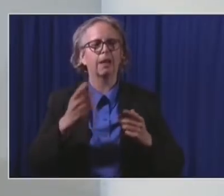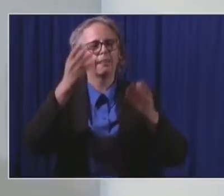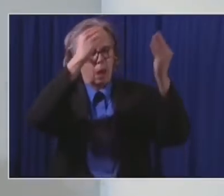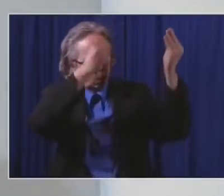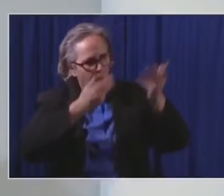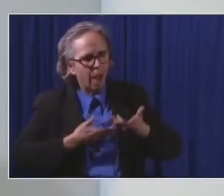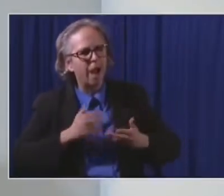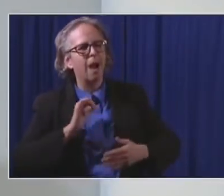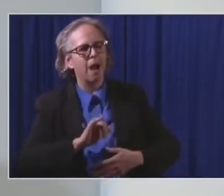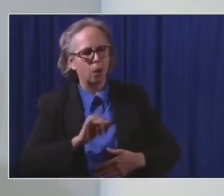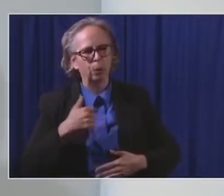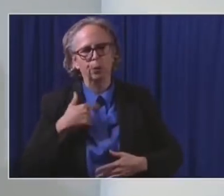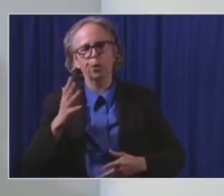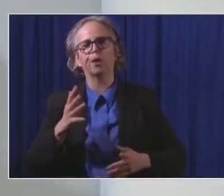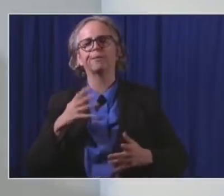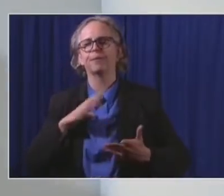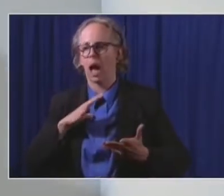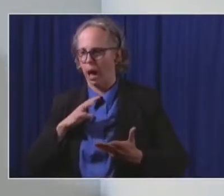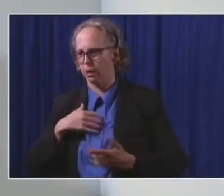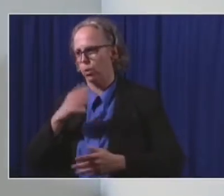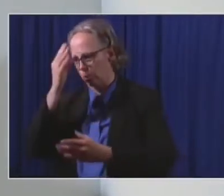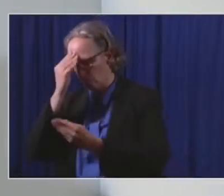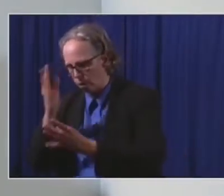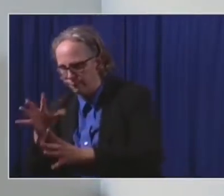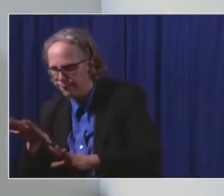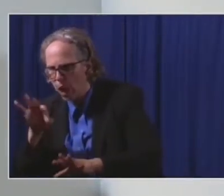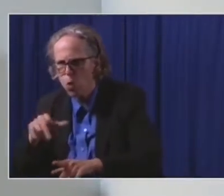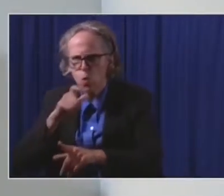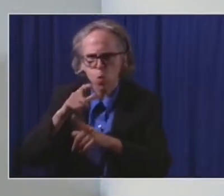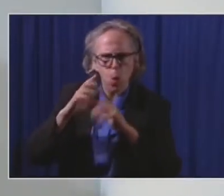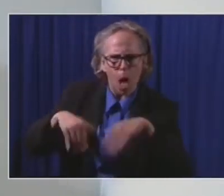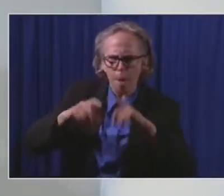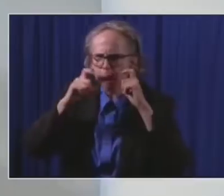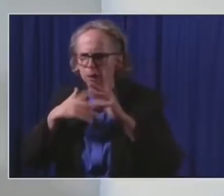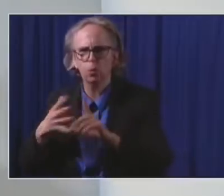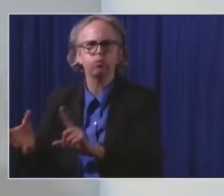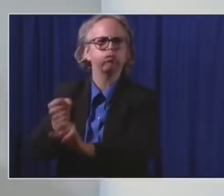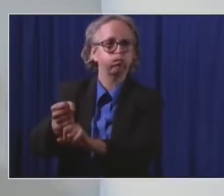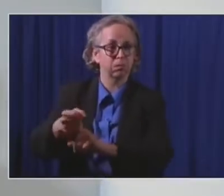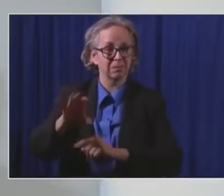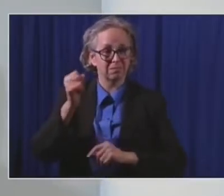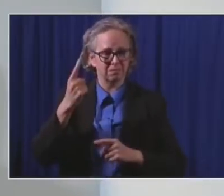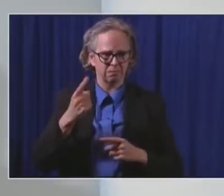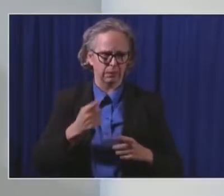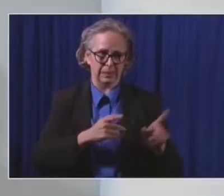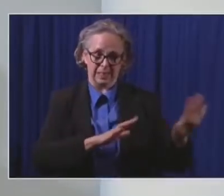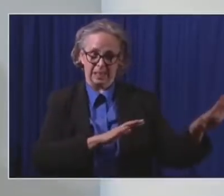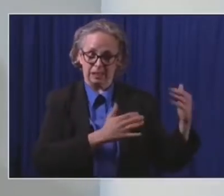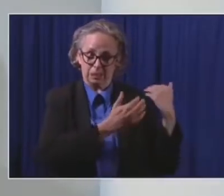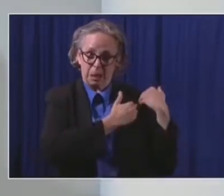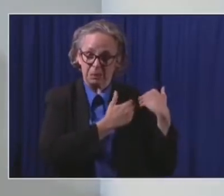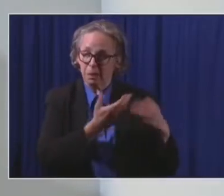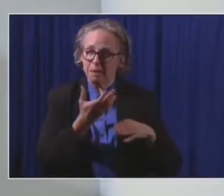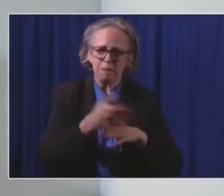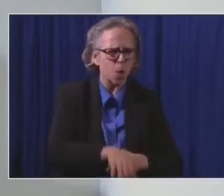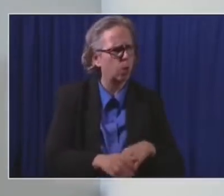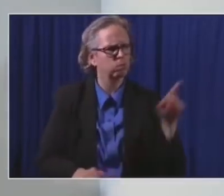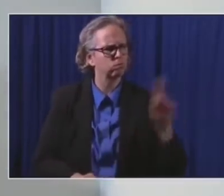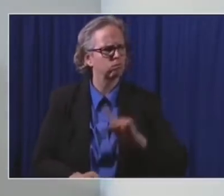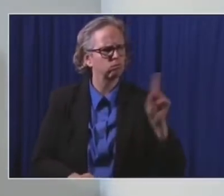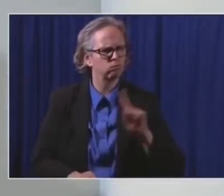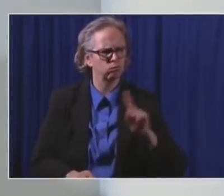physically have to impose the order. They would turn that over in the case where there was an extreme violation to